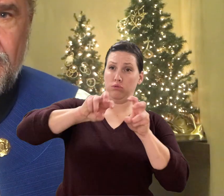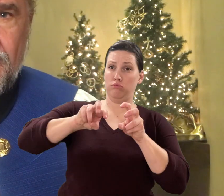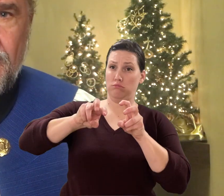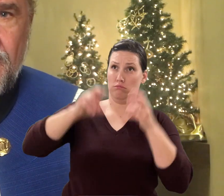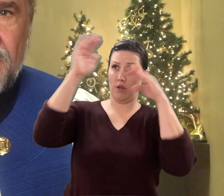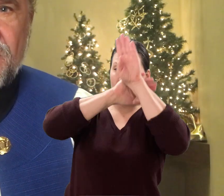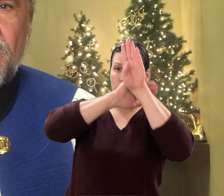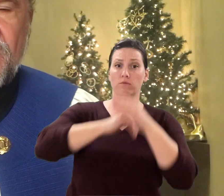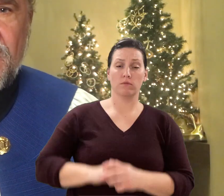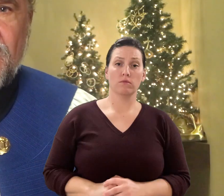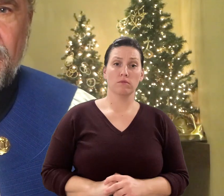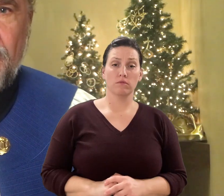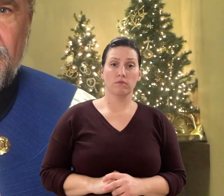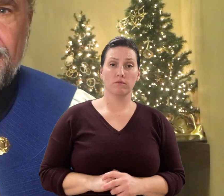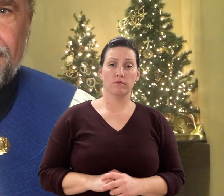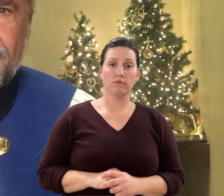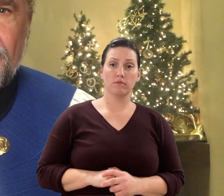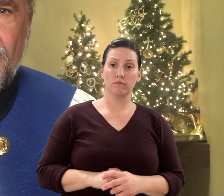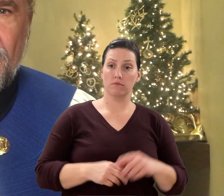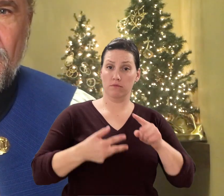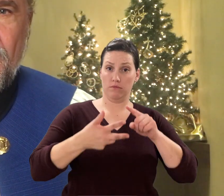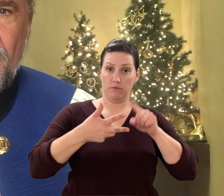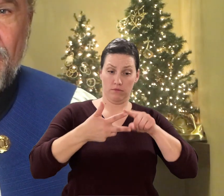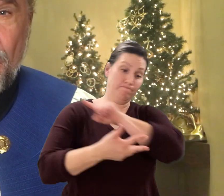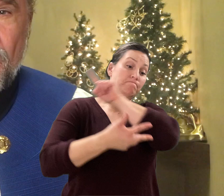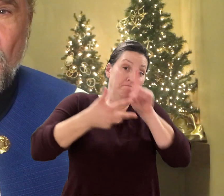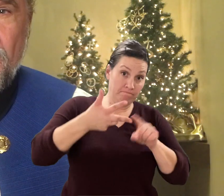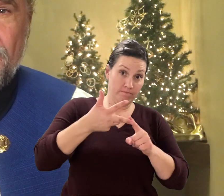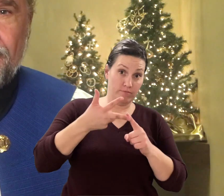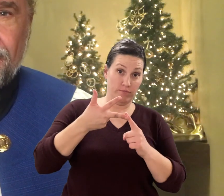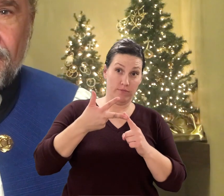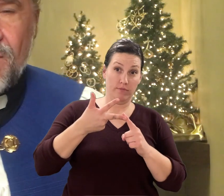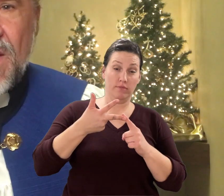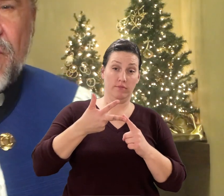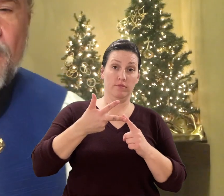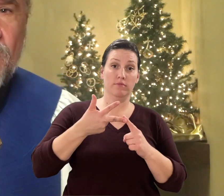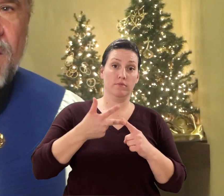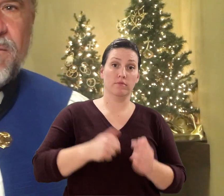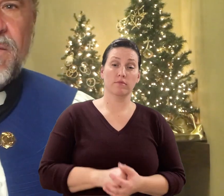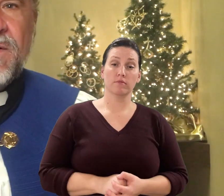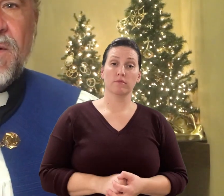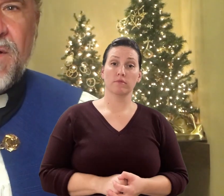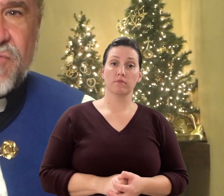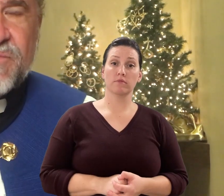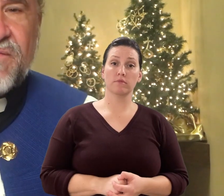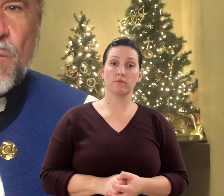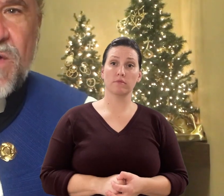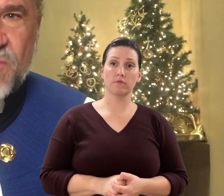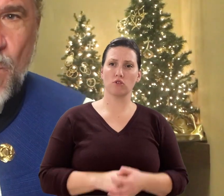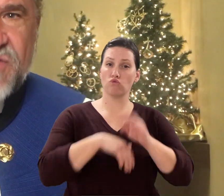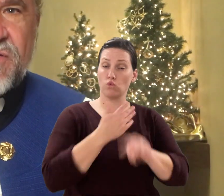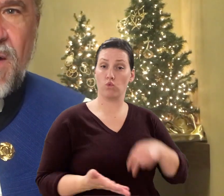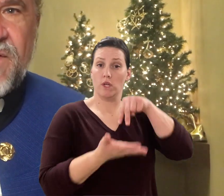transition into the kingdom of heaven. And the third way, think about life in terms of